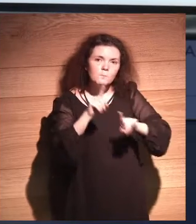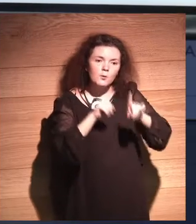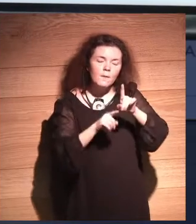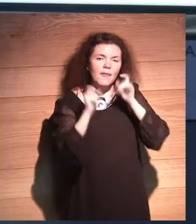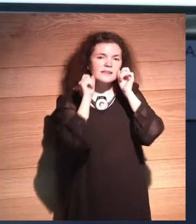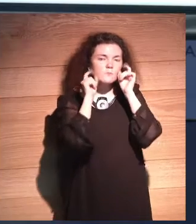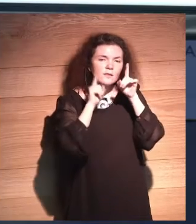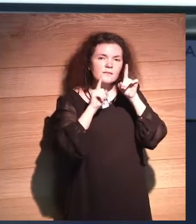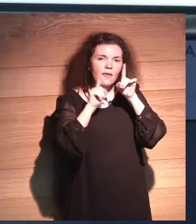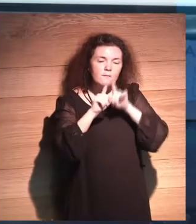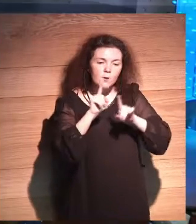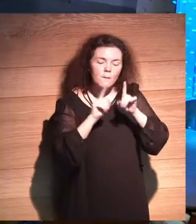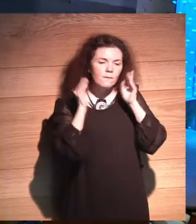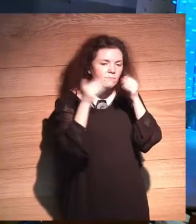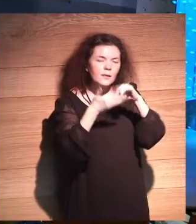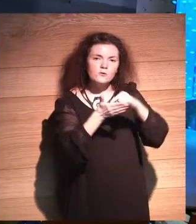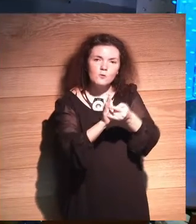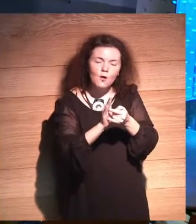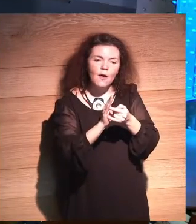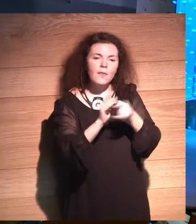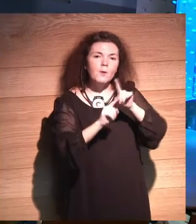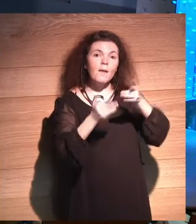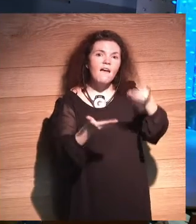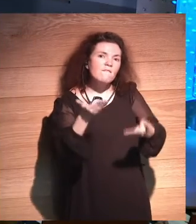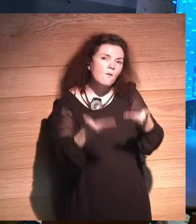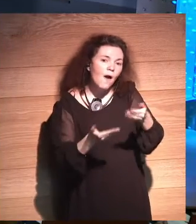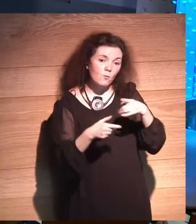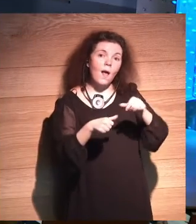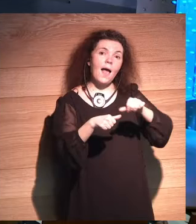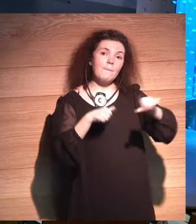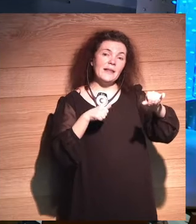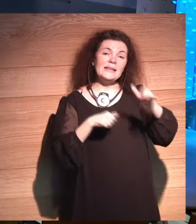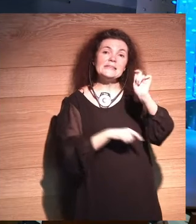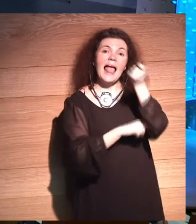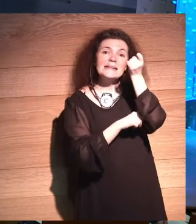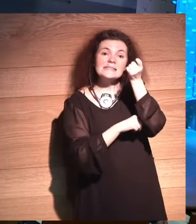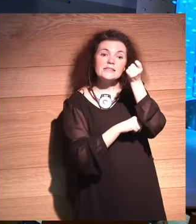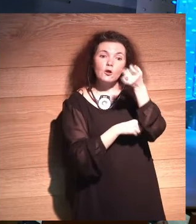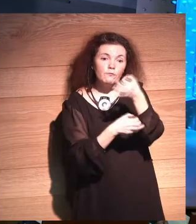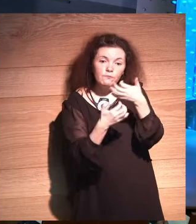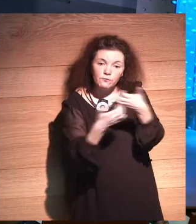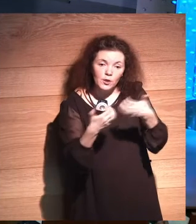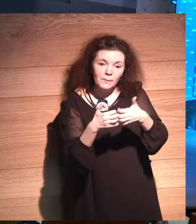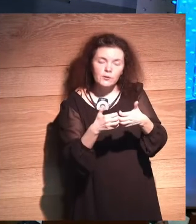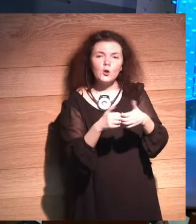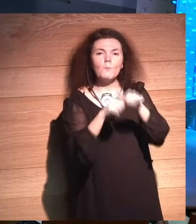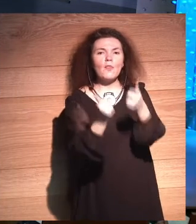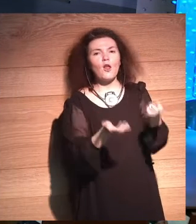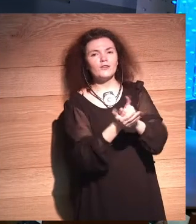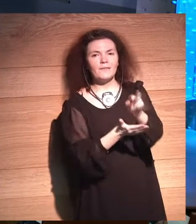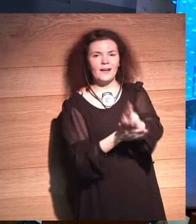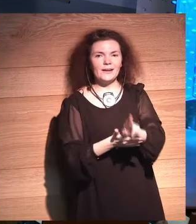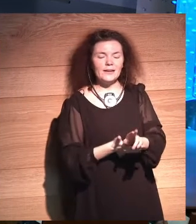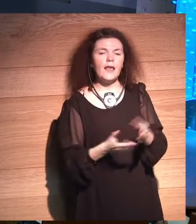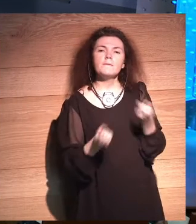done, and then rinse and repeat until we arrive at a vision for democracy that